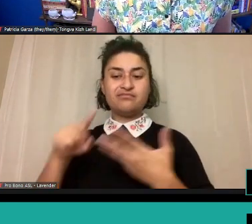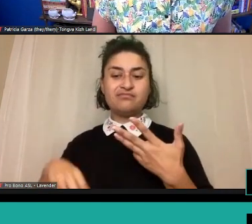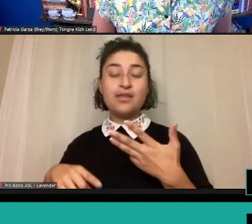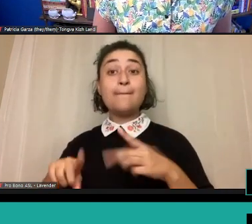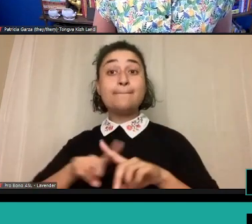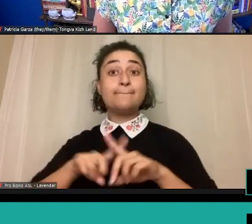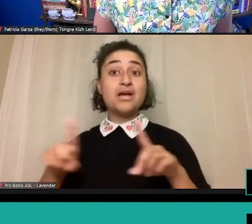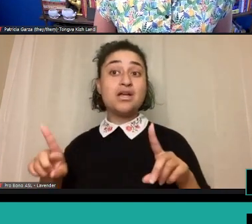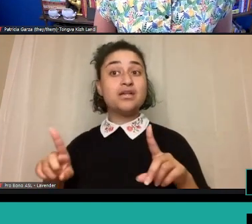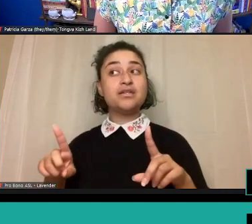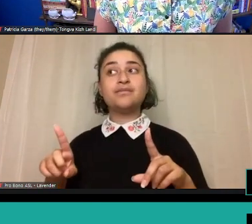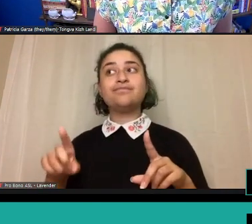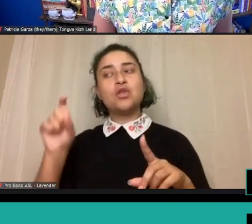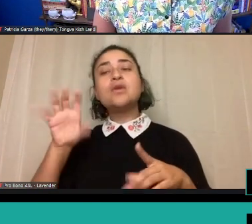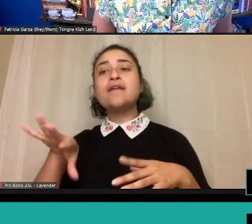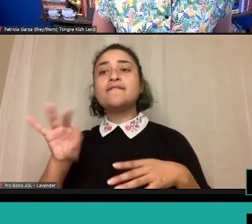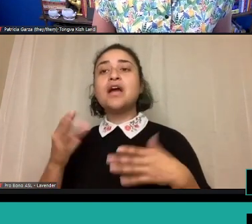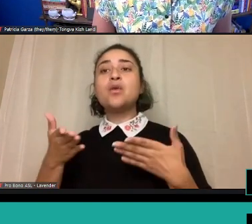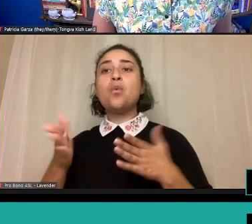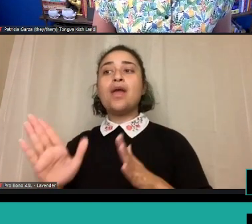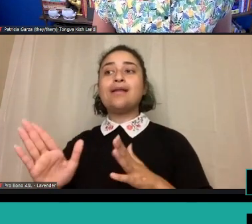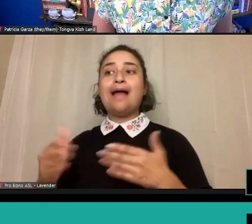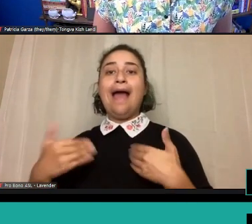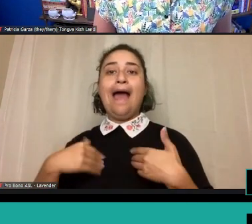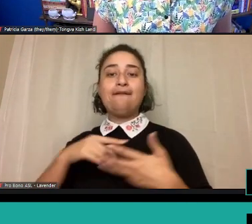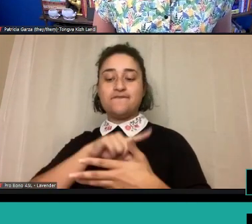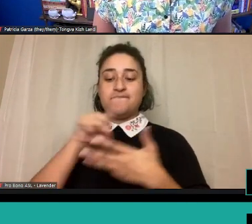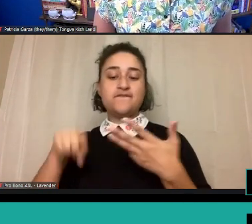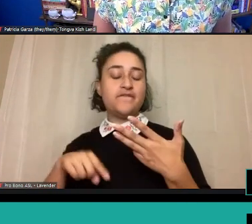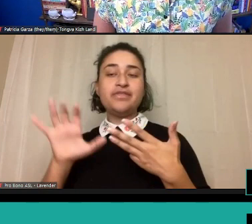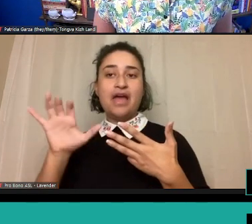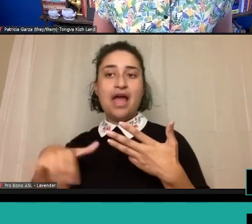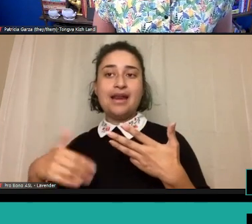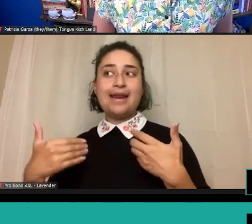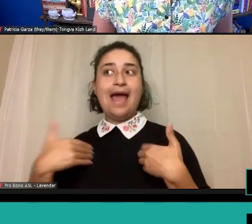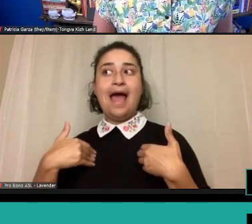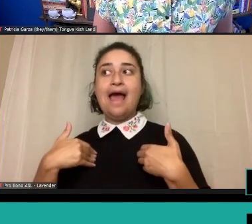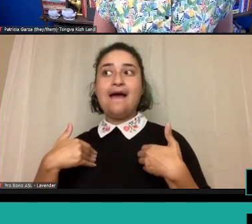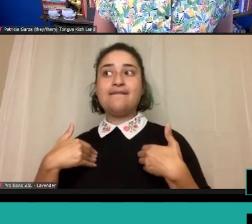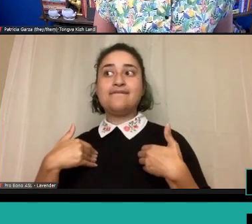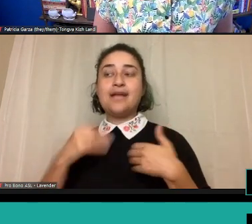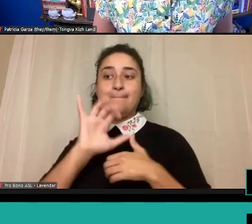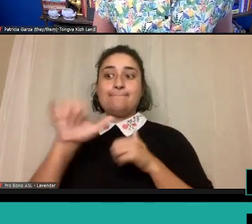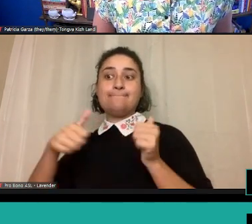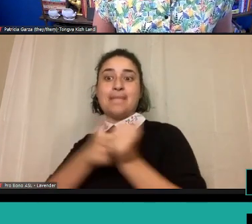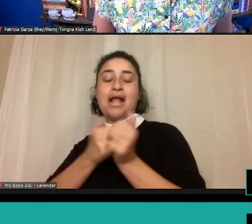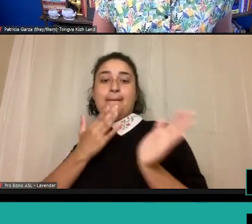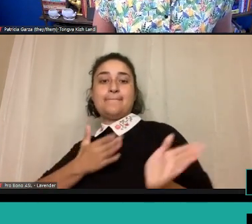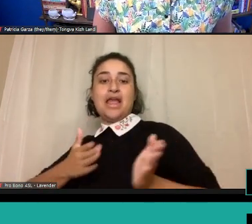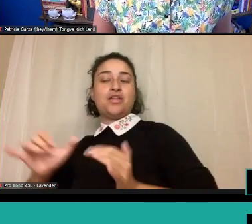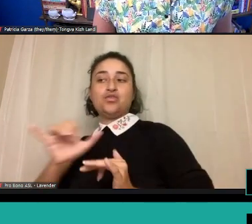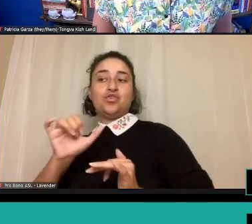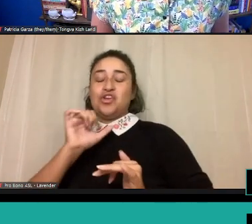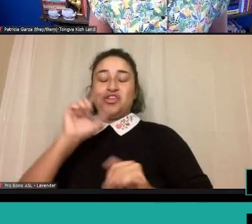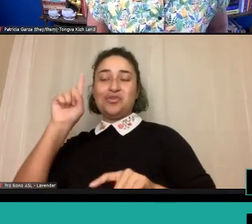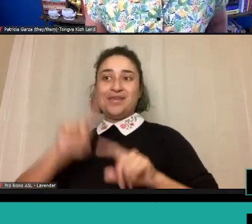to find a way to build that and to have backup plans. You know, you can't carry